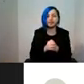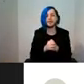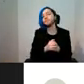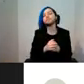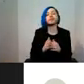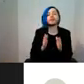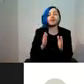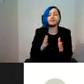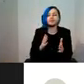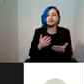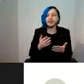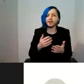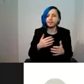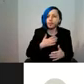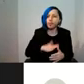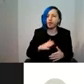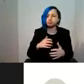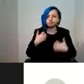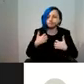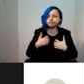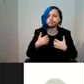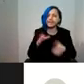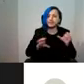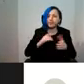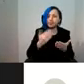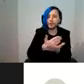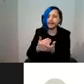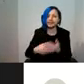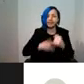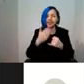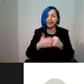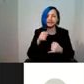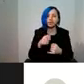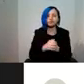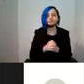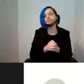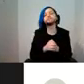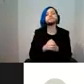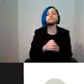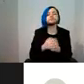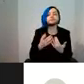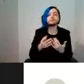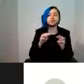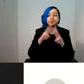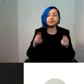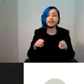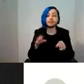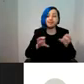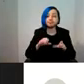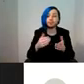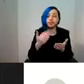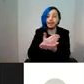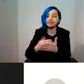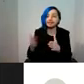really kind of pushing towards experimental collecting. And finally, to support this, as museums continue experimenting with collecting born digital